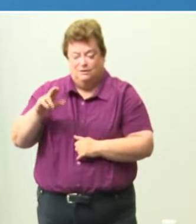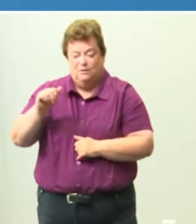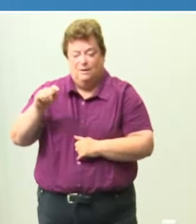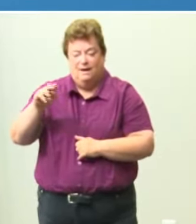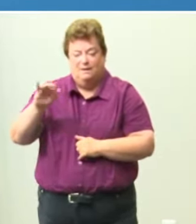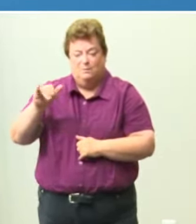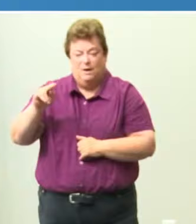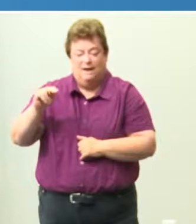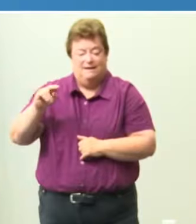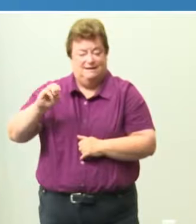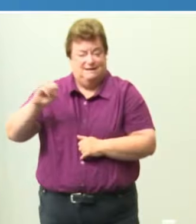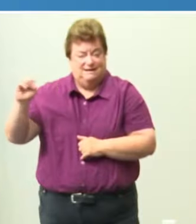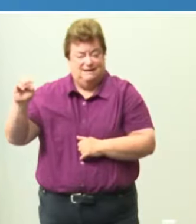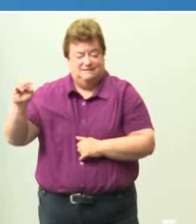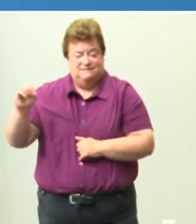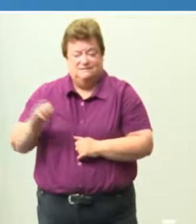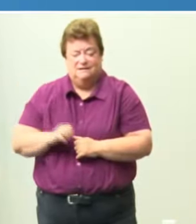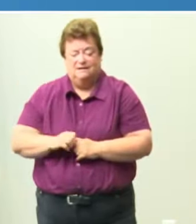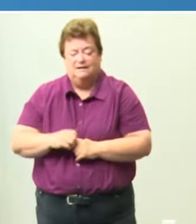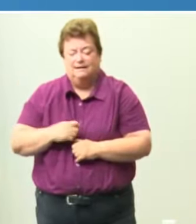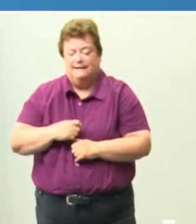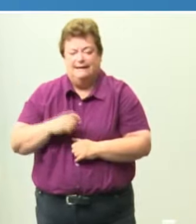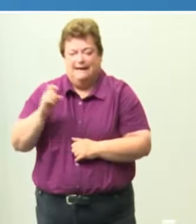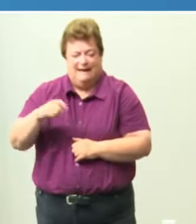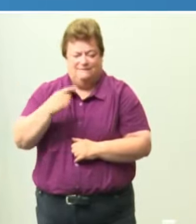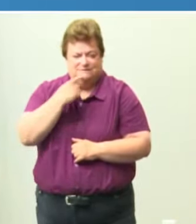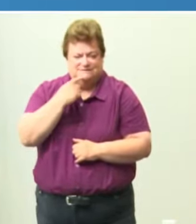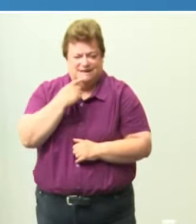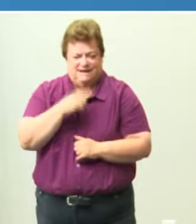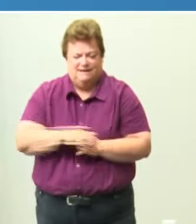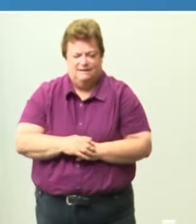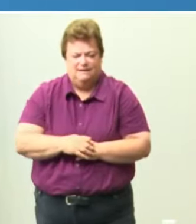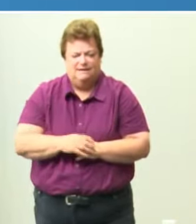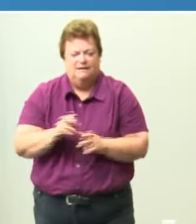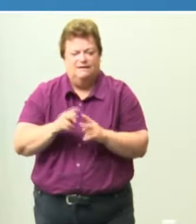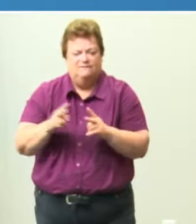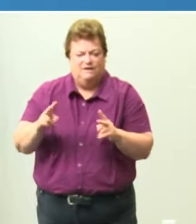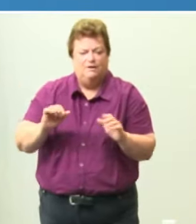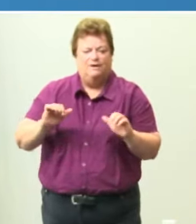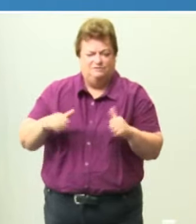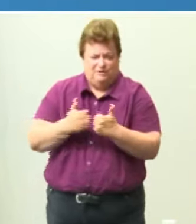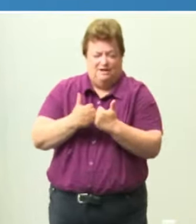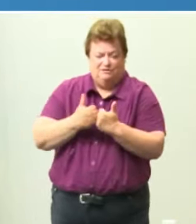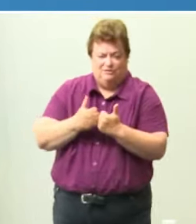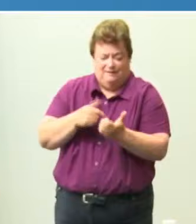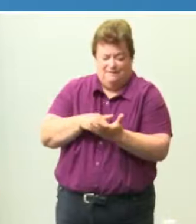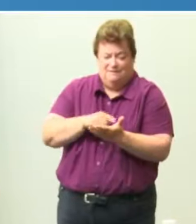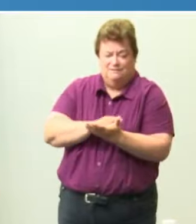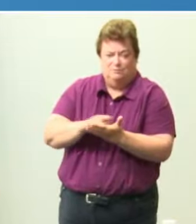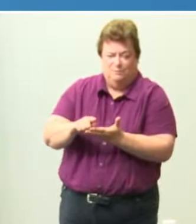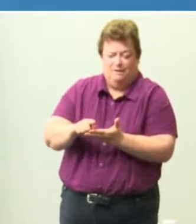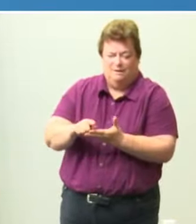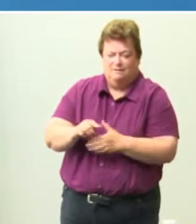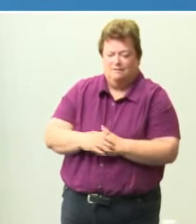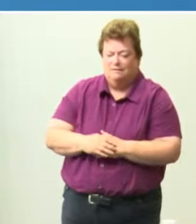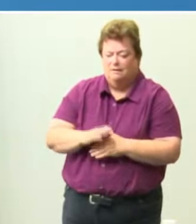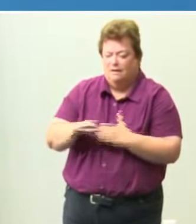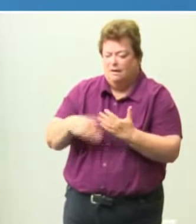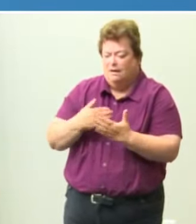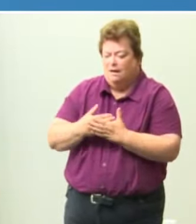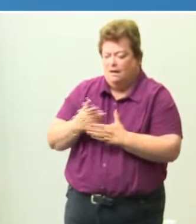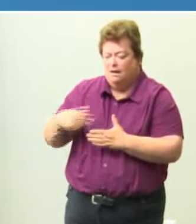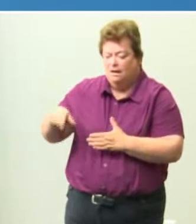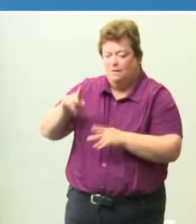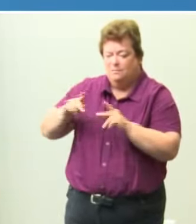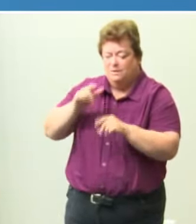and I got to say, it was a very challenging week. And all my partners and all the